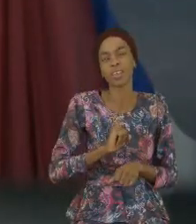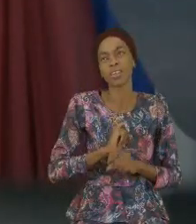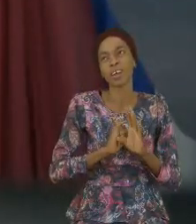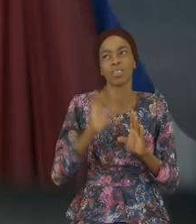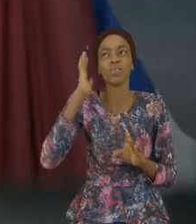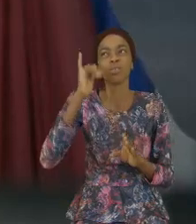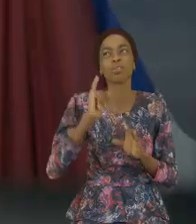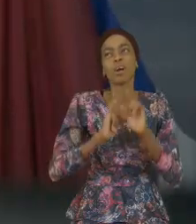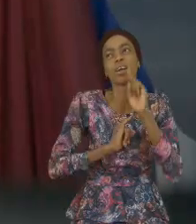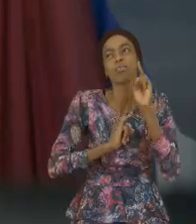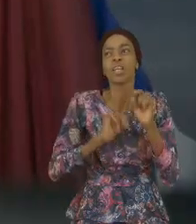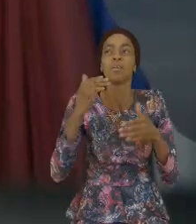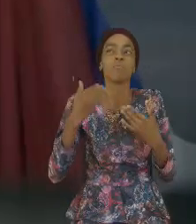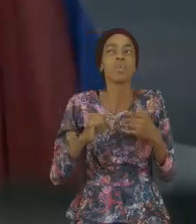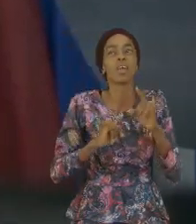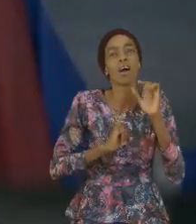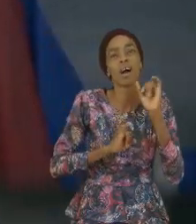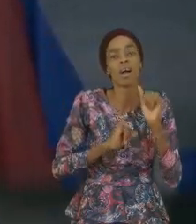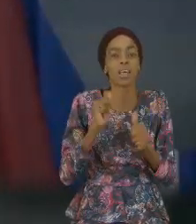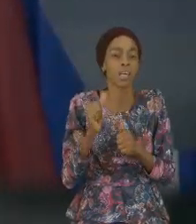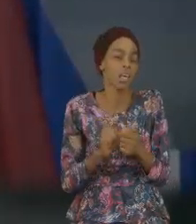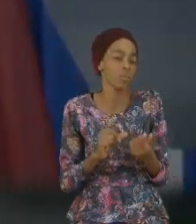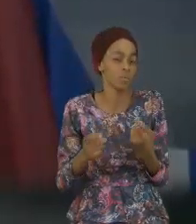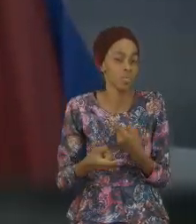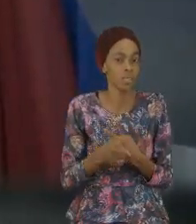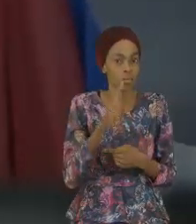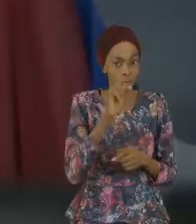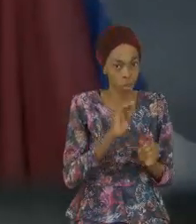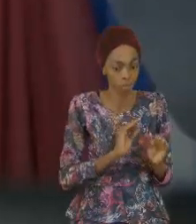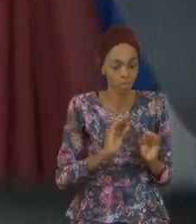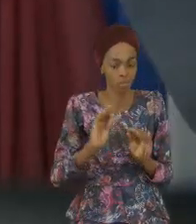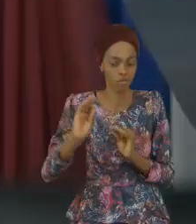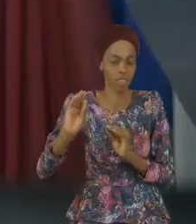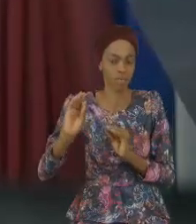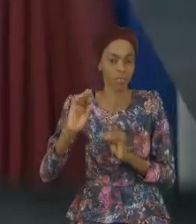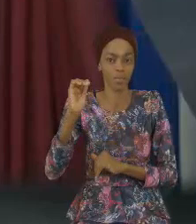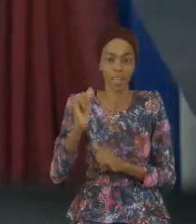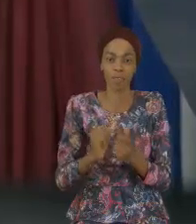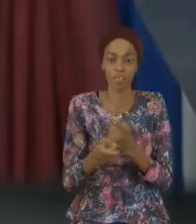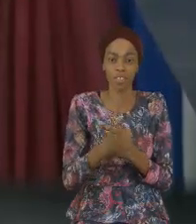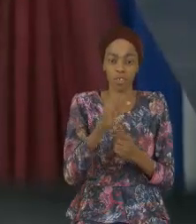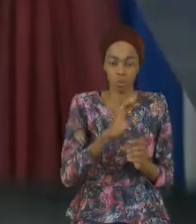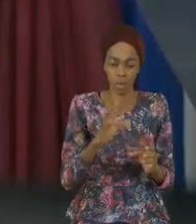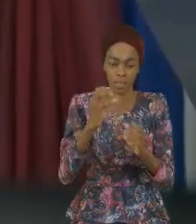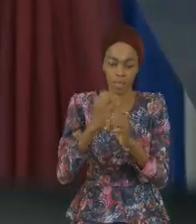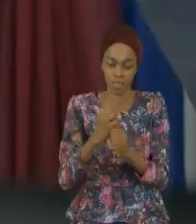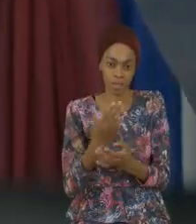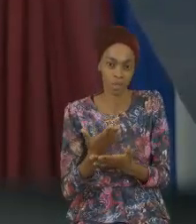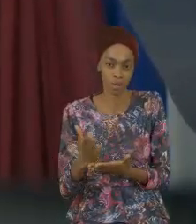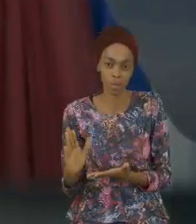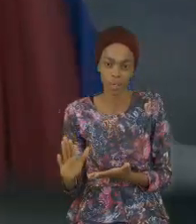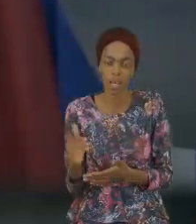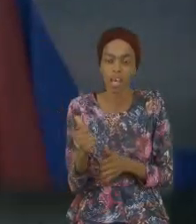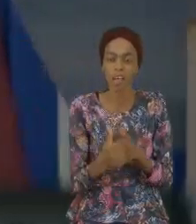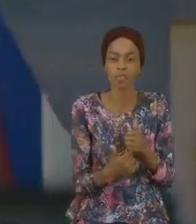I, may I? Every day you are moving forward. Every day you are achieving something. Every